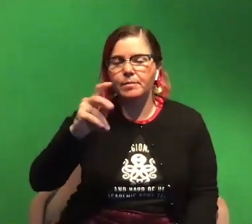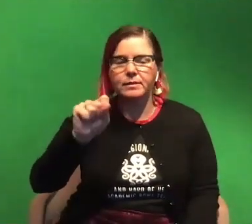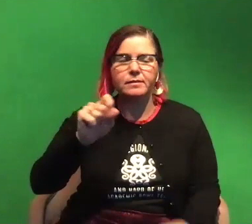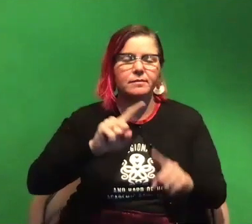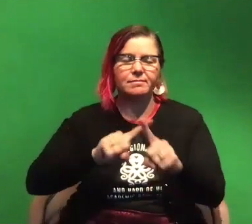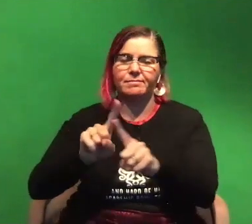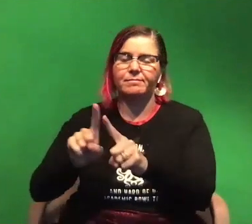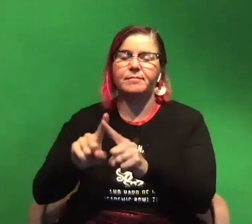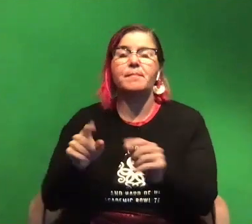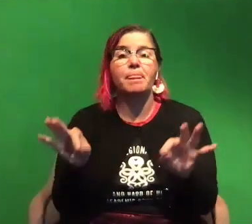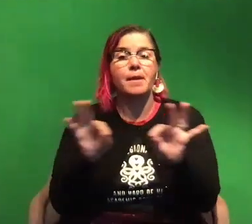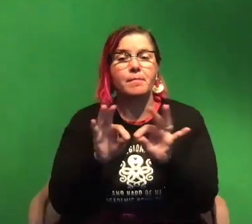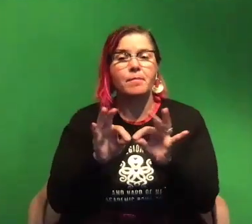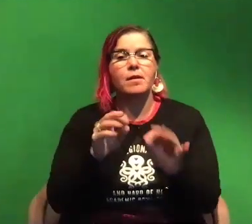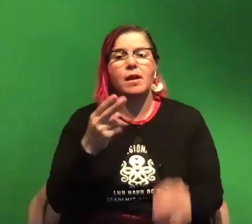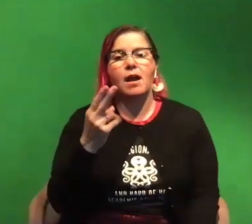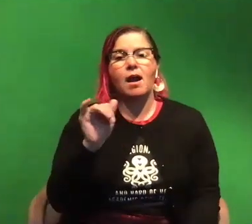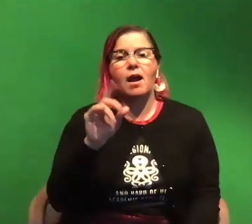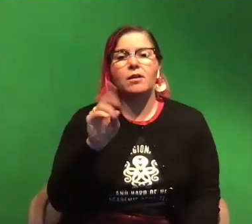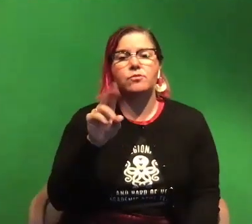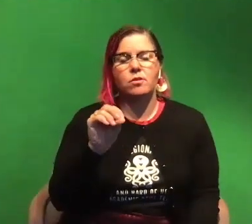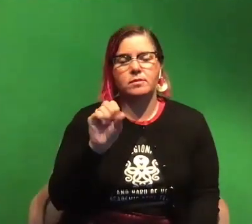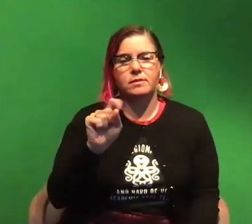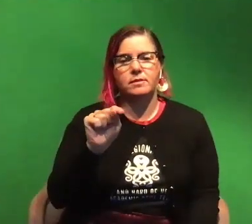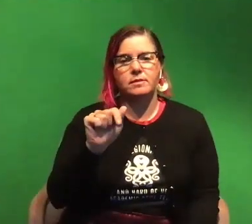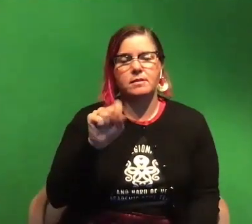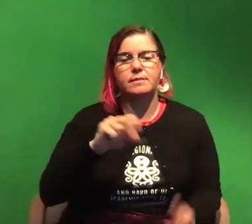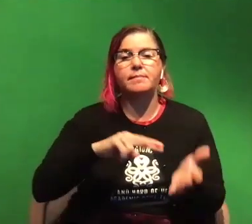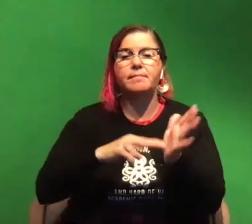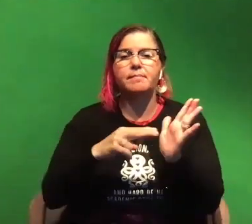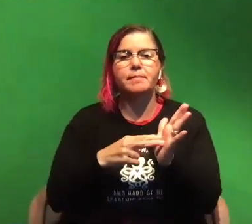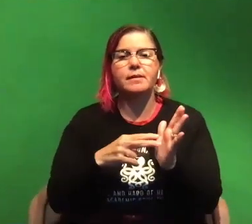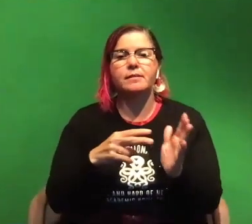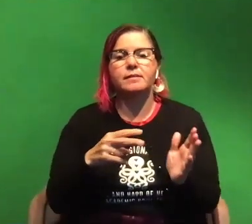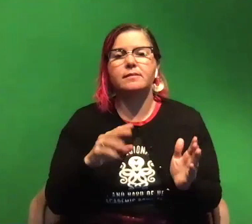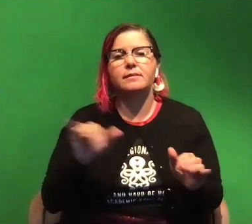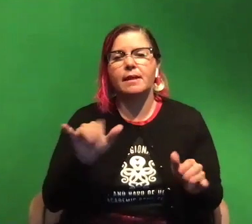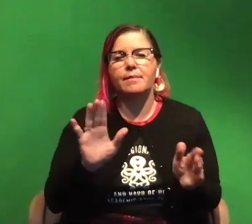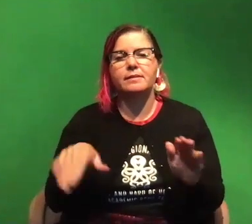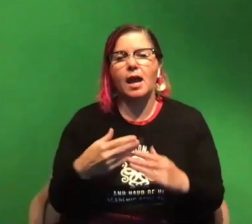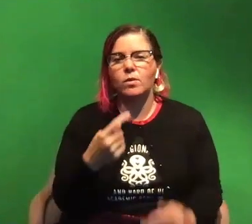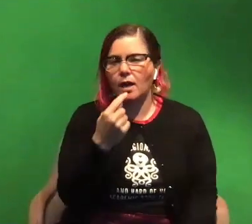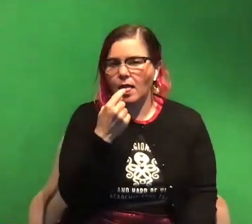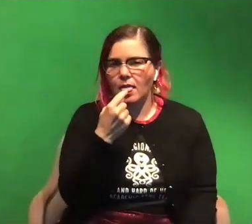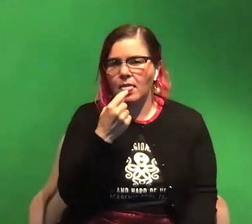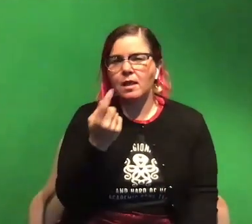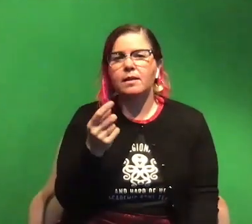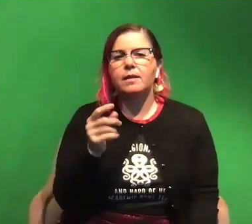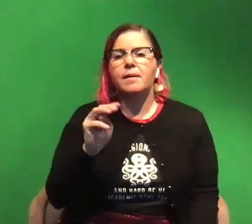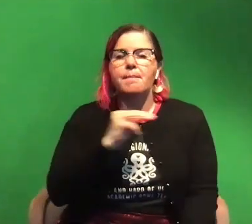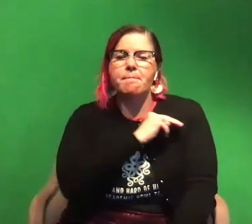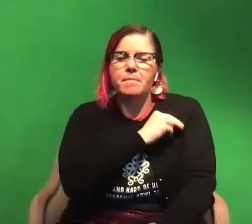thing to know is that they're all hydrostats, which are basically like what our tongue is. It's a muscular